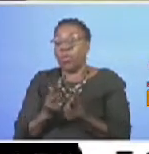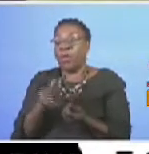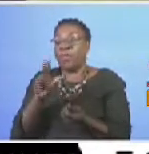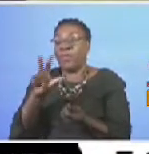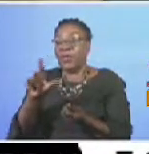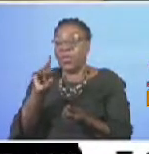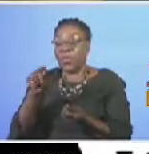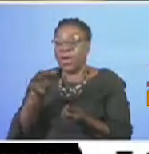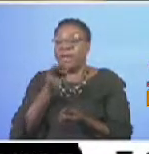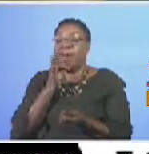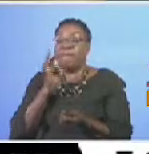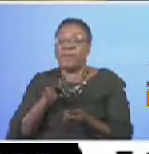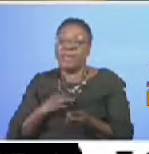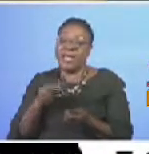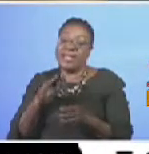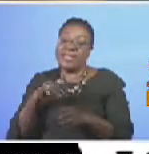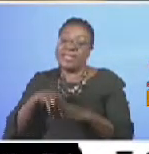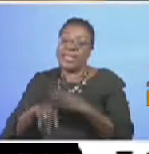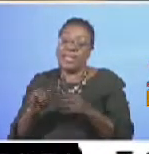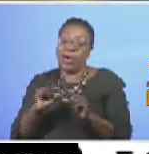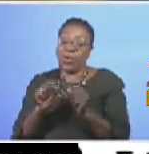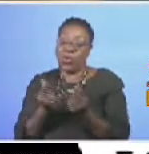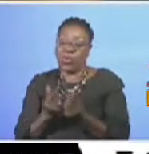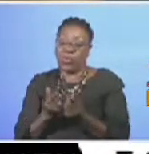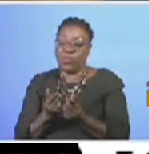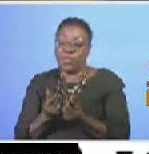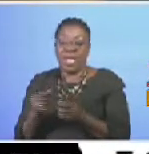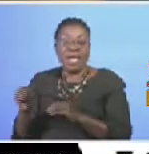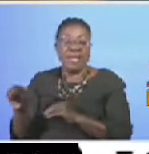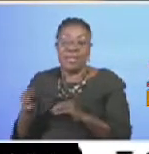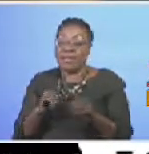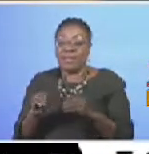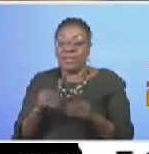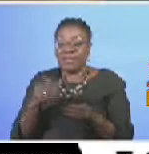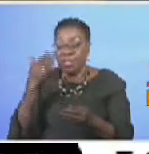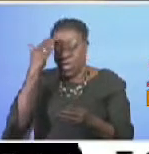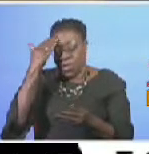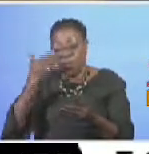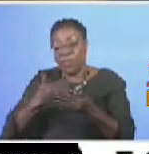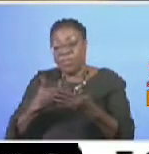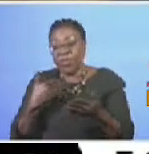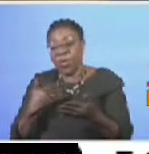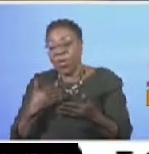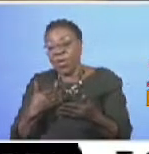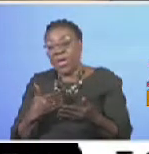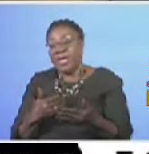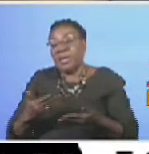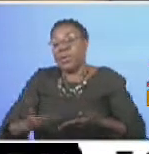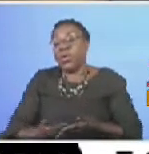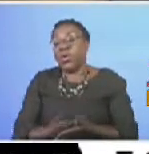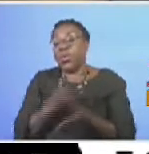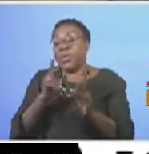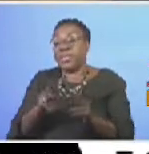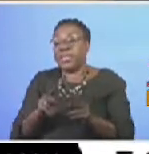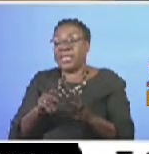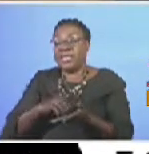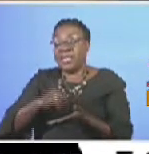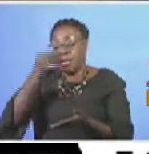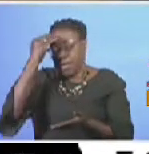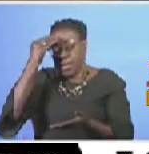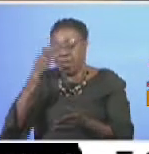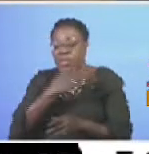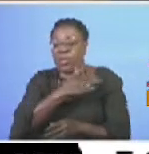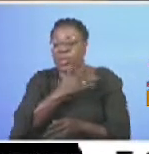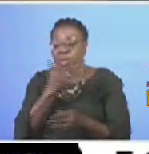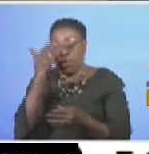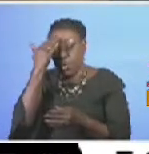rewarding experience going there. None of them I had known, basically. There was just maybe one or two that I had known from R.M. Bailey. A